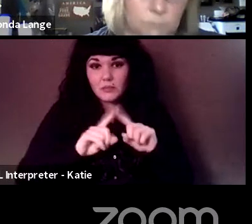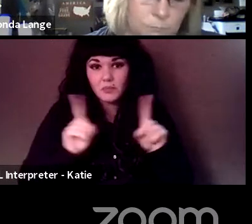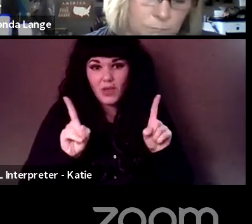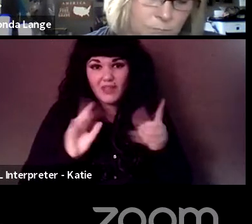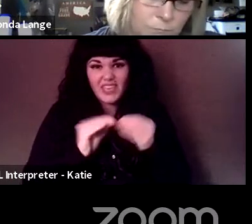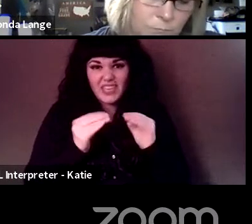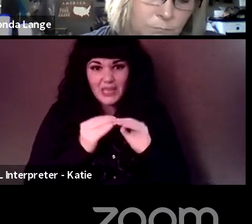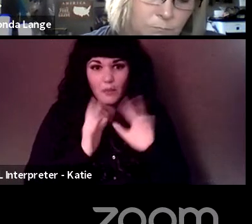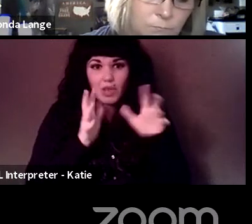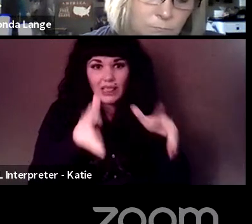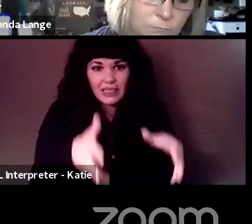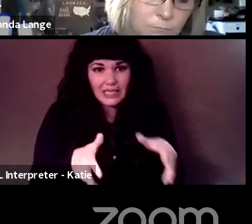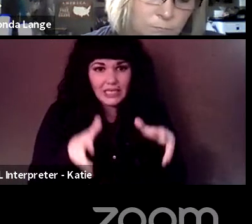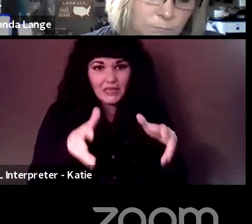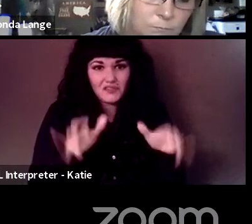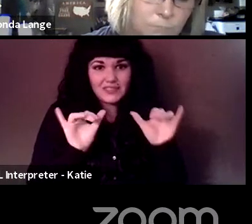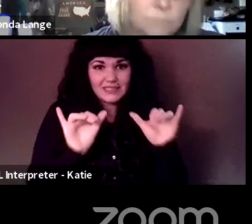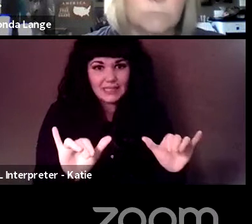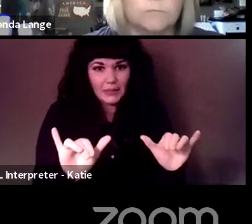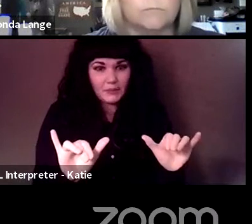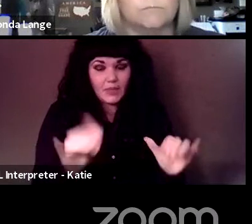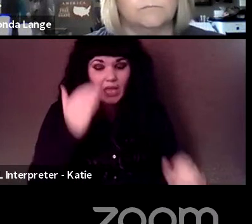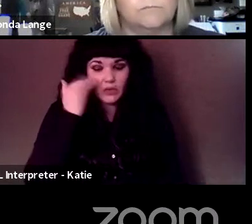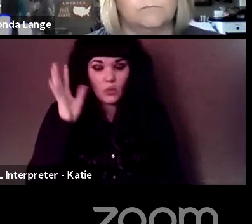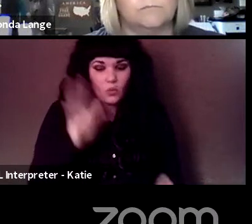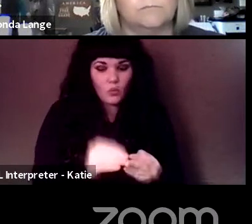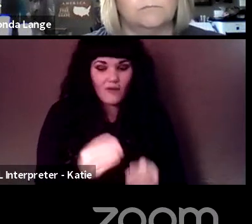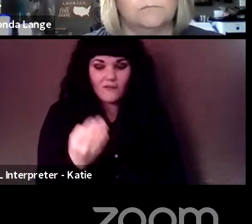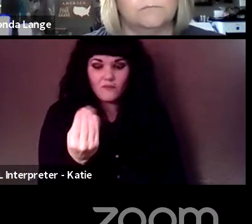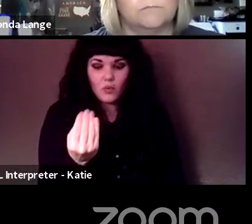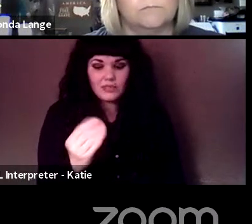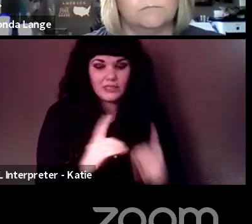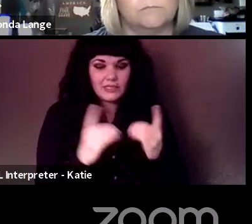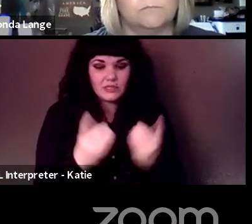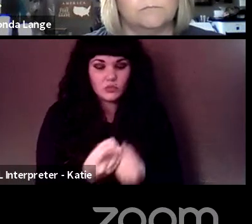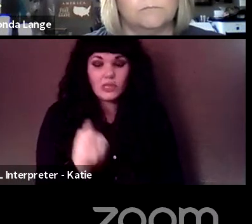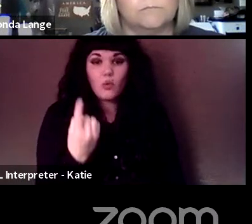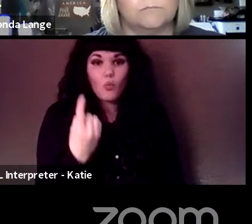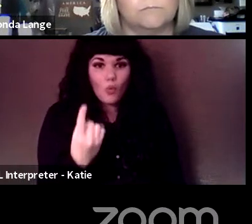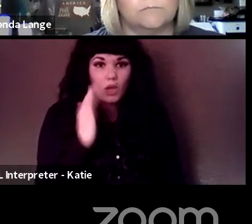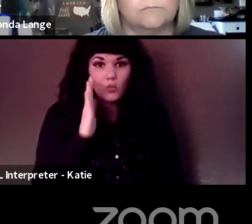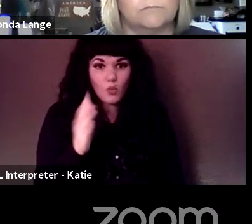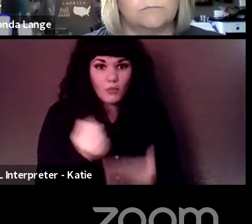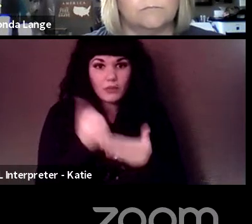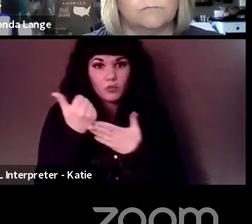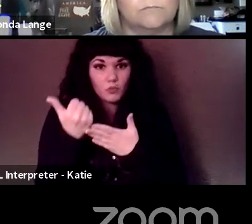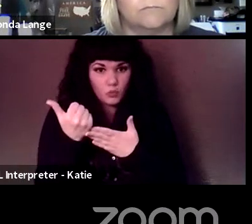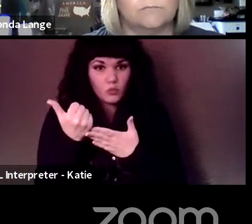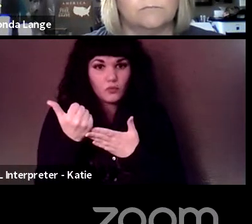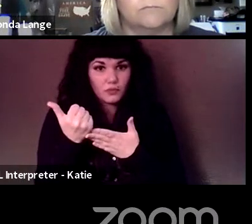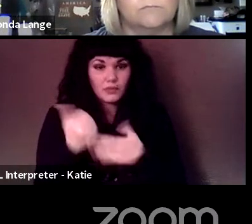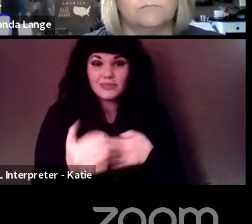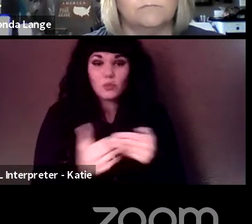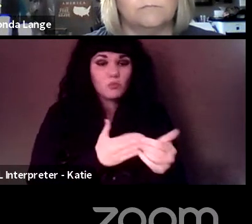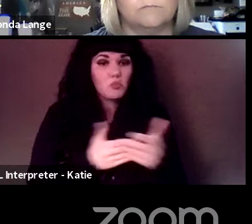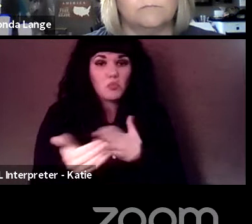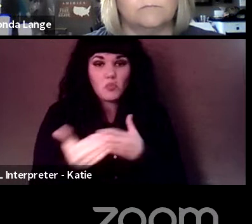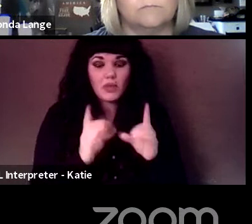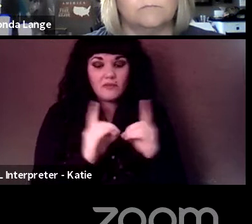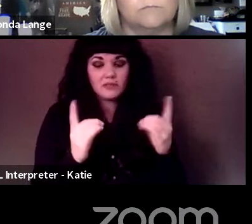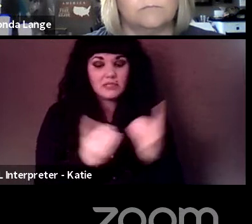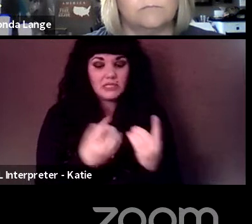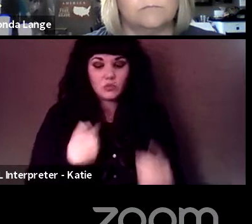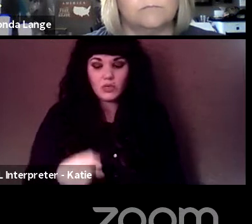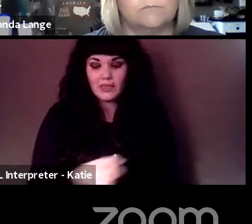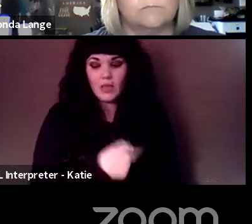know there are 14 districts. We're getting rid of one. So whatever district that we end up getting rid of,